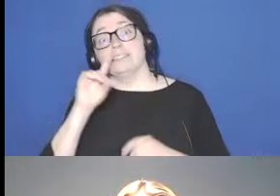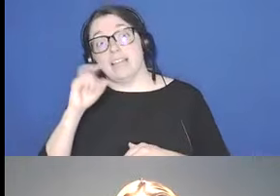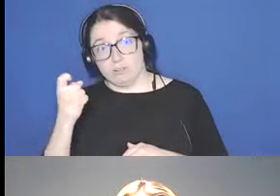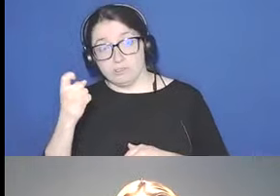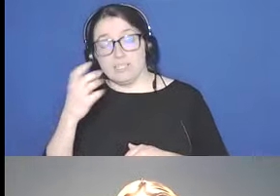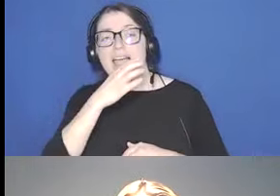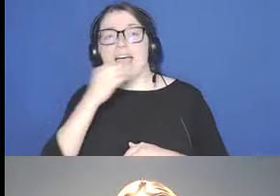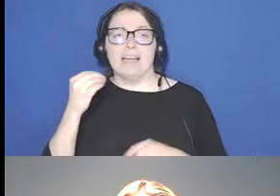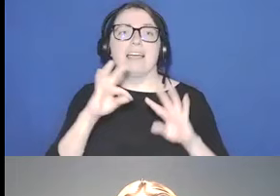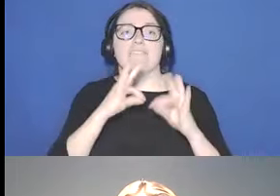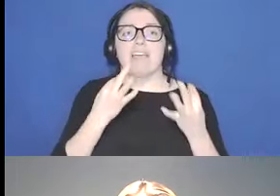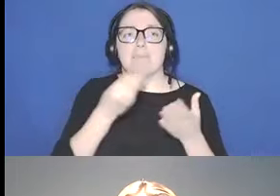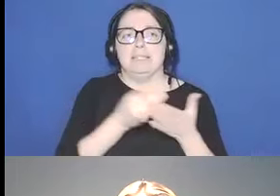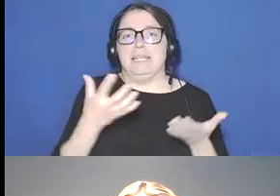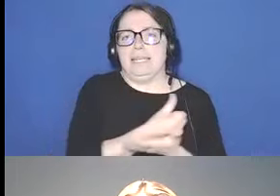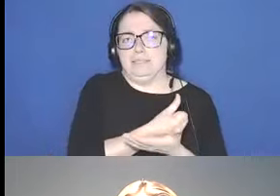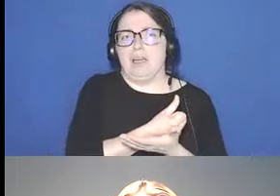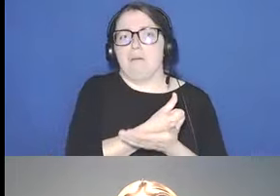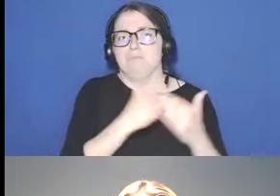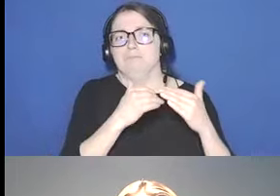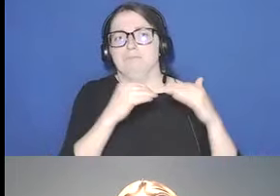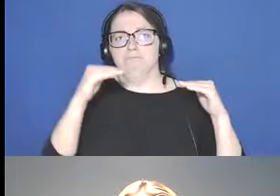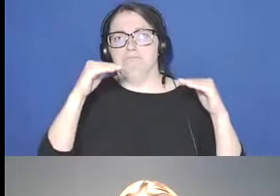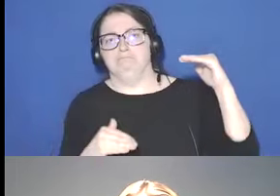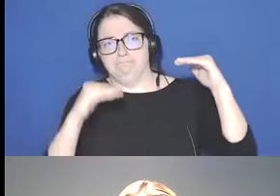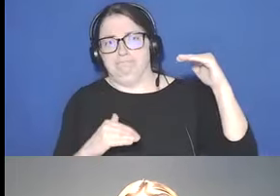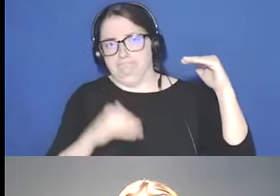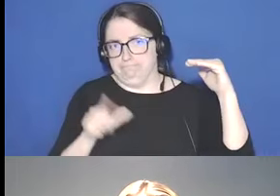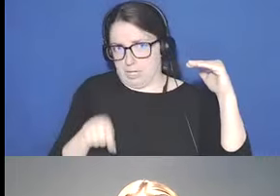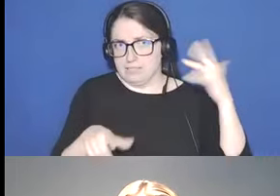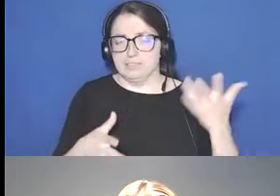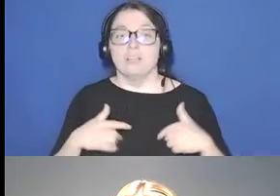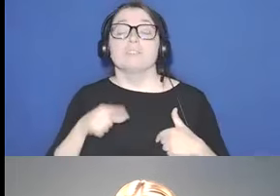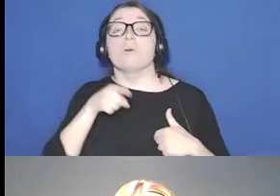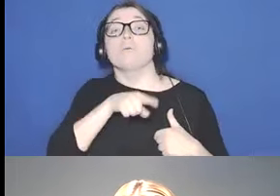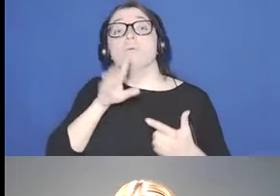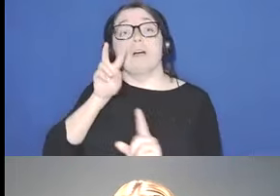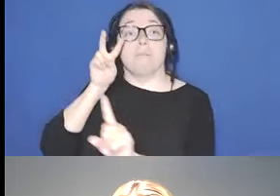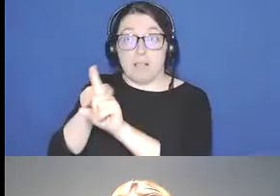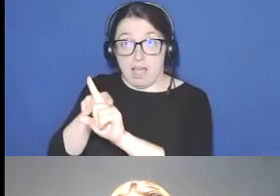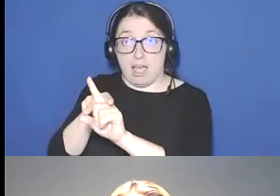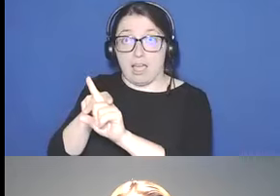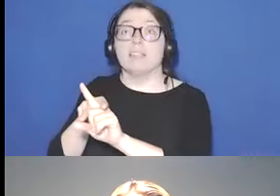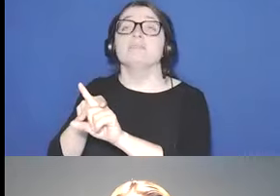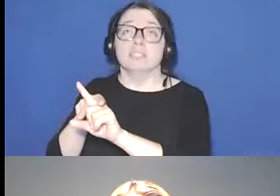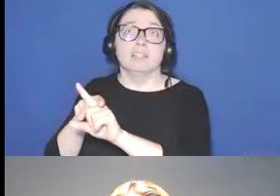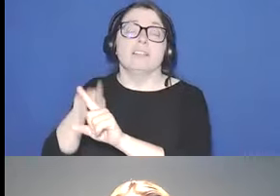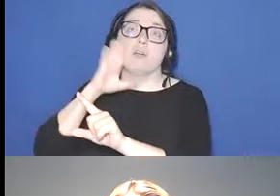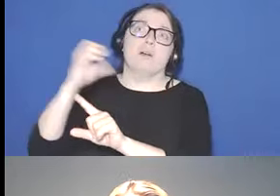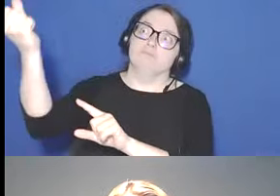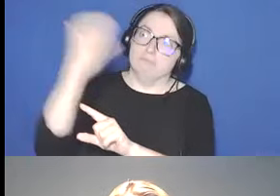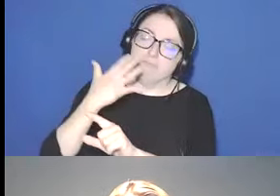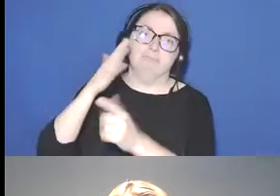they are gonna, when you apply, they're gonna send you a lot of releases to get information from your pediatrician,